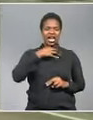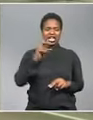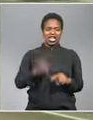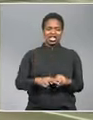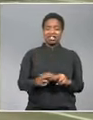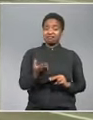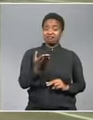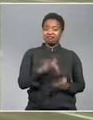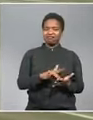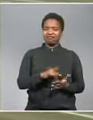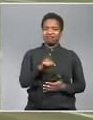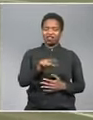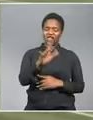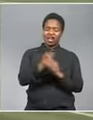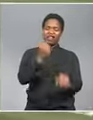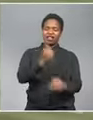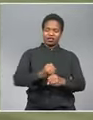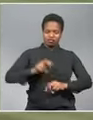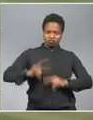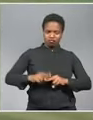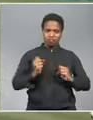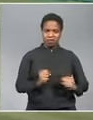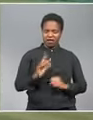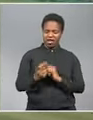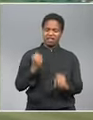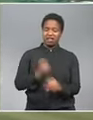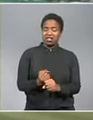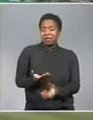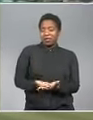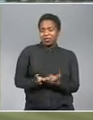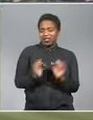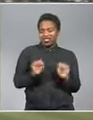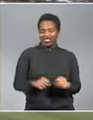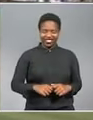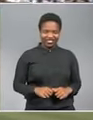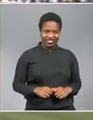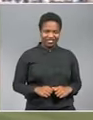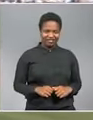Wimbledon Center Court, for 5 years? We'll tell you about this possible investment coming up.